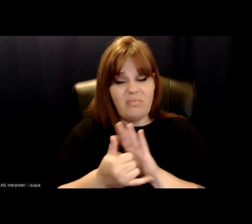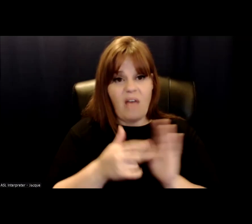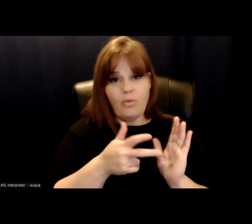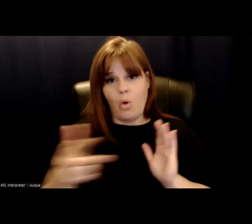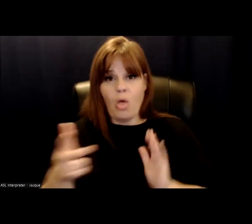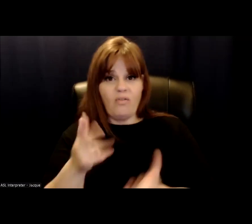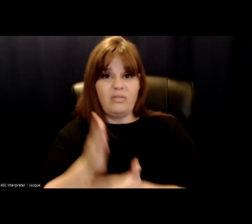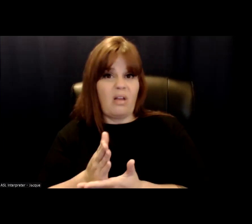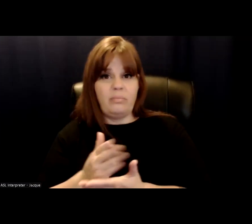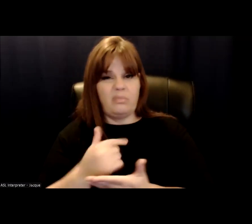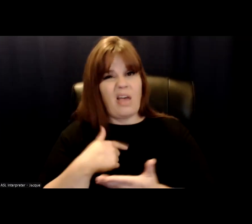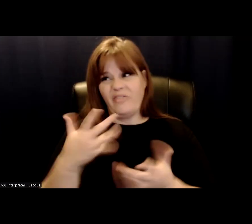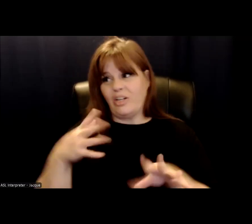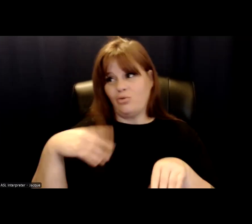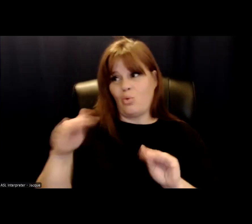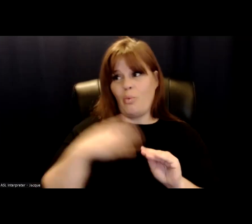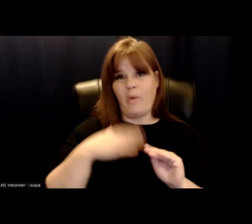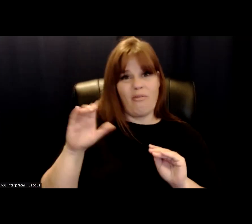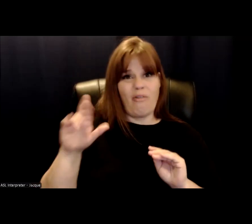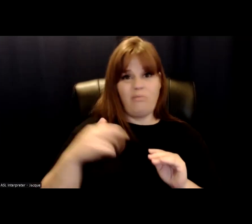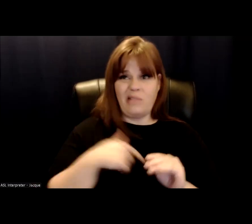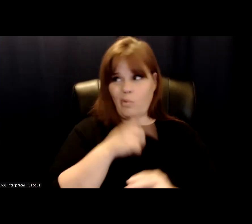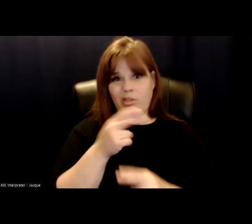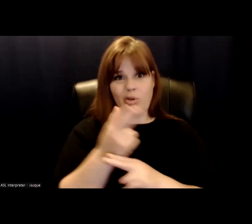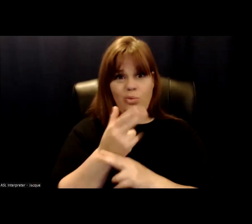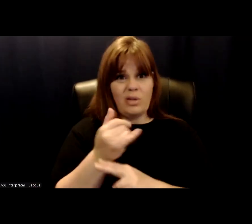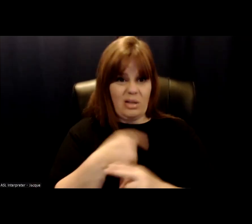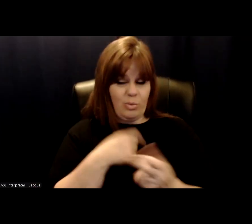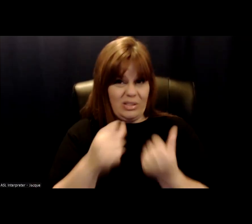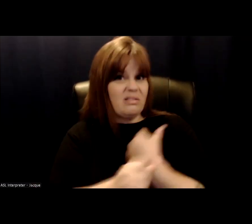car because I wasn't using it. It was dangerous.